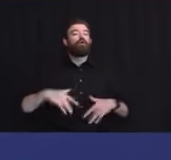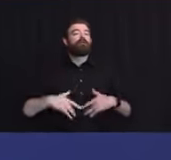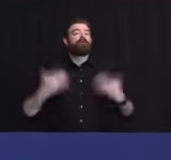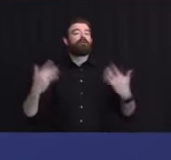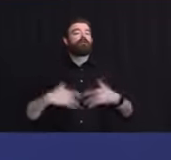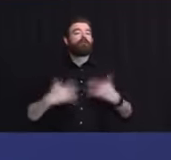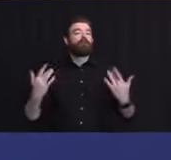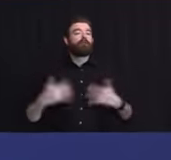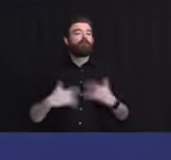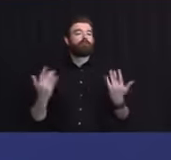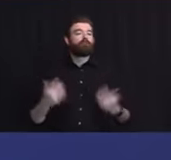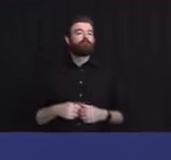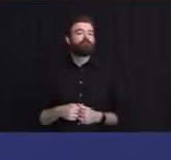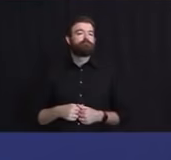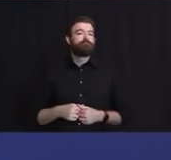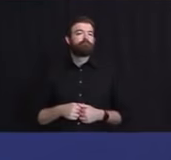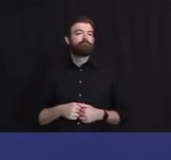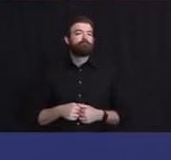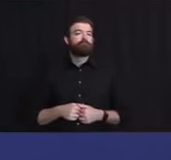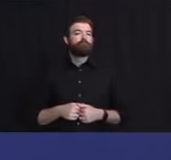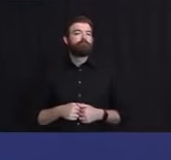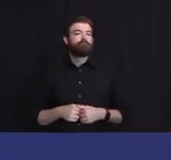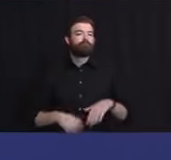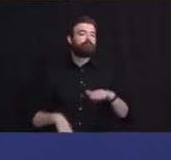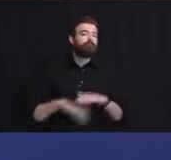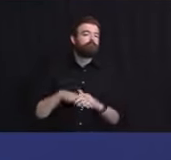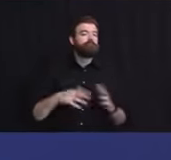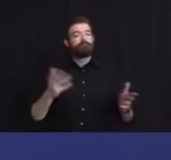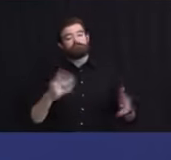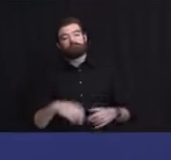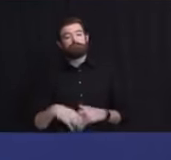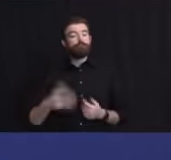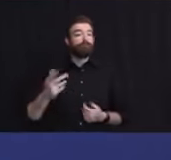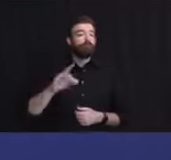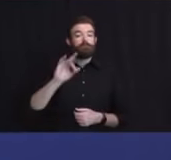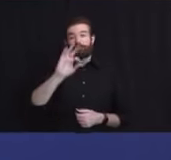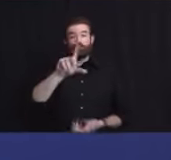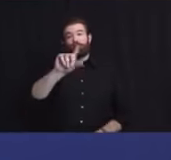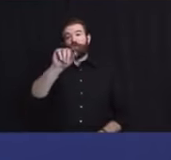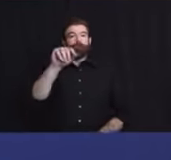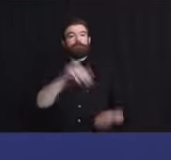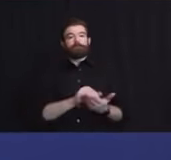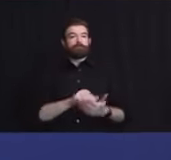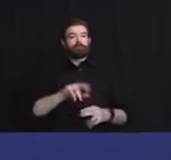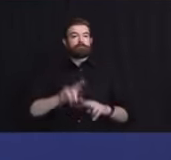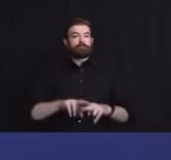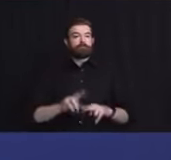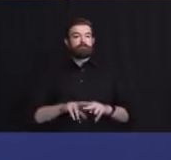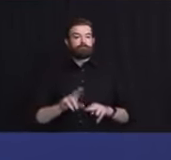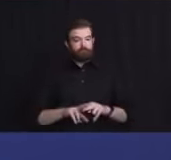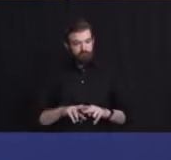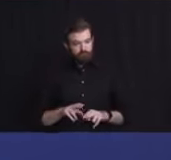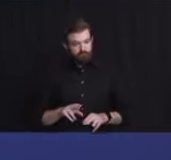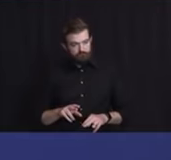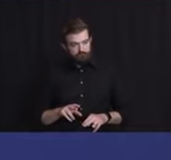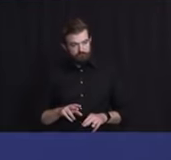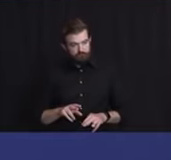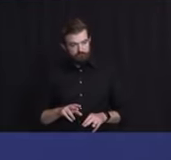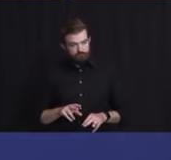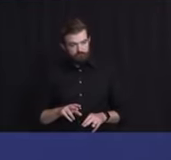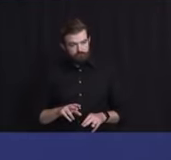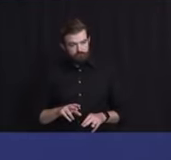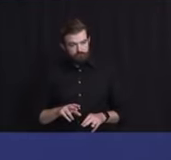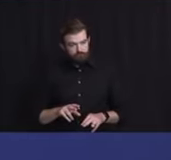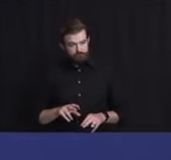said 1,000 seats or more, you're at 30% capacity. That hopefully will change.